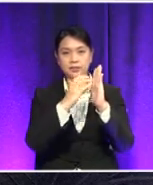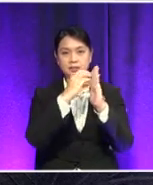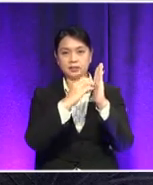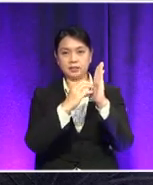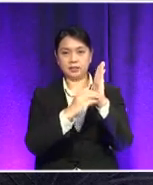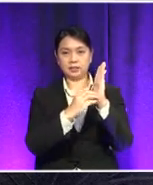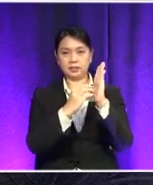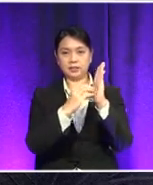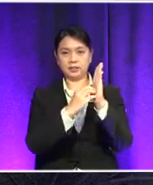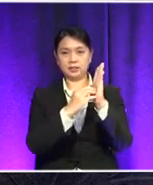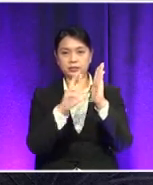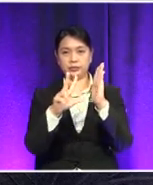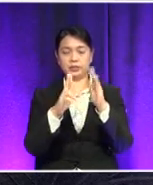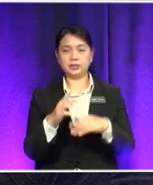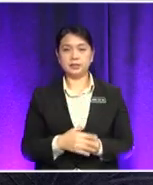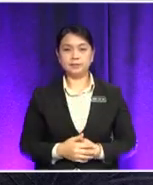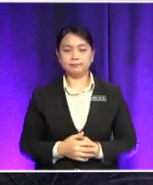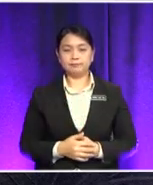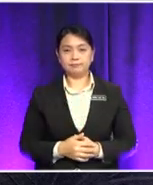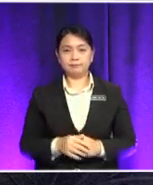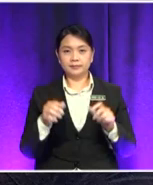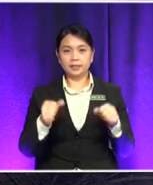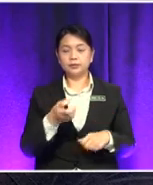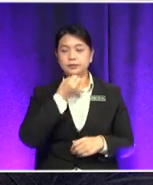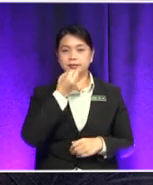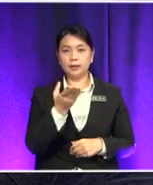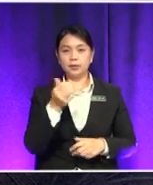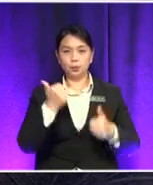can you tell me in which line?